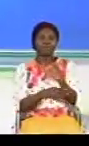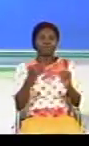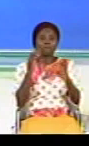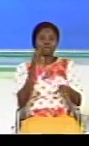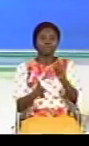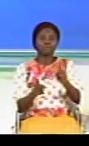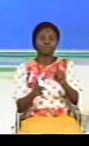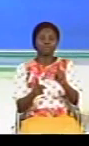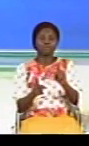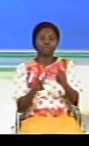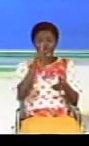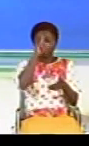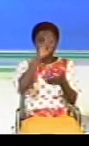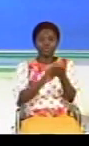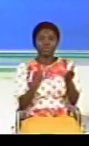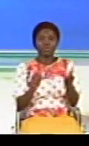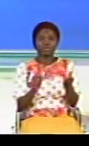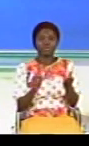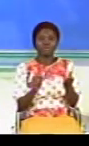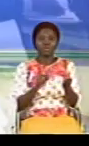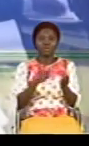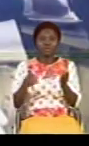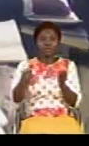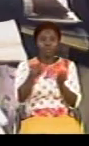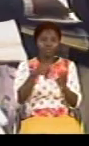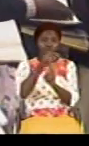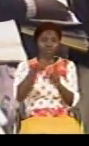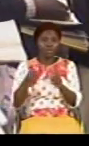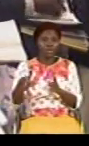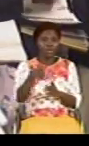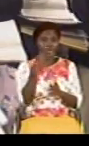he did. Verse 24. Tell me,